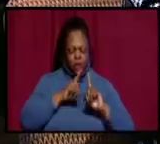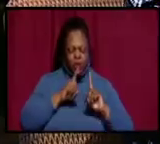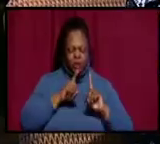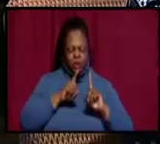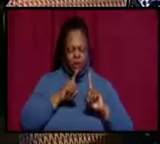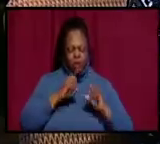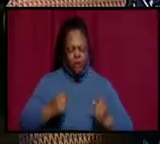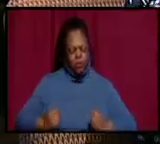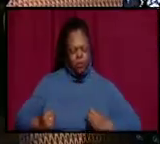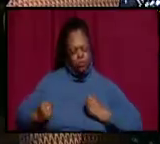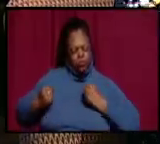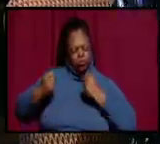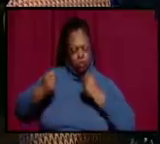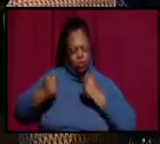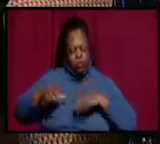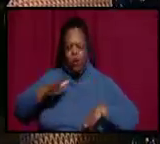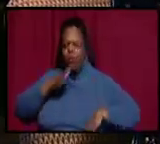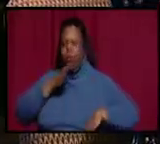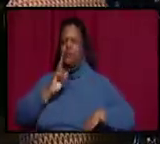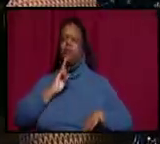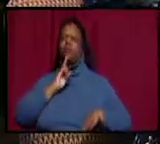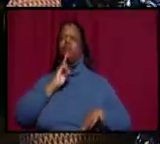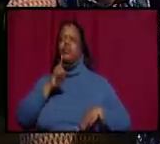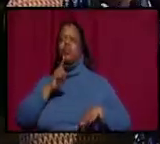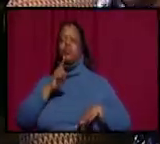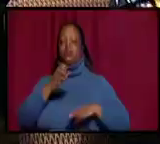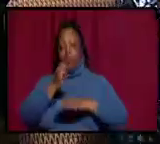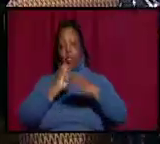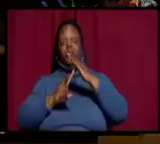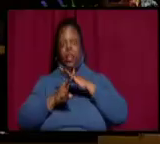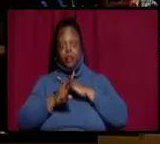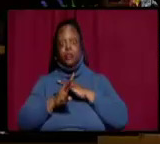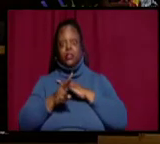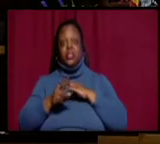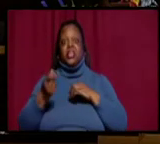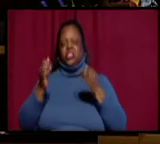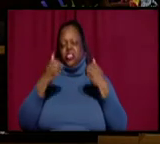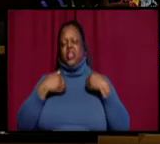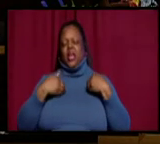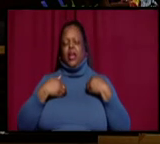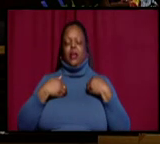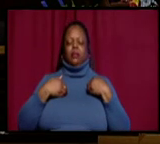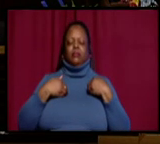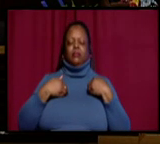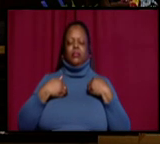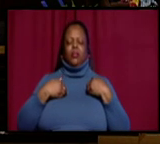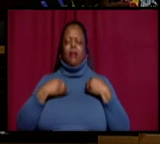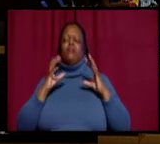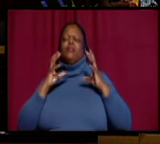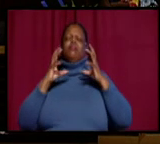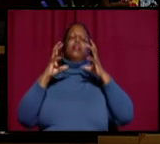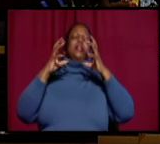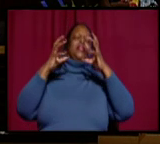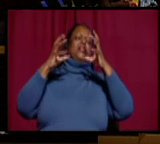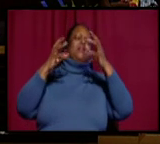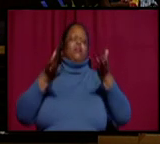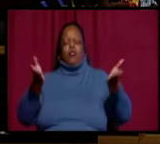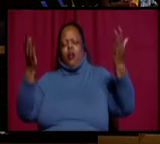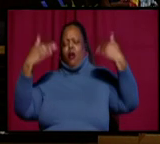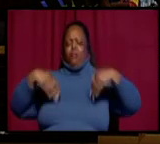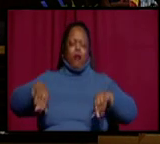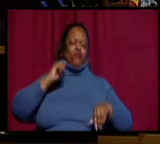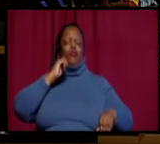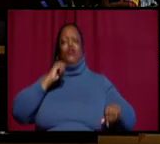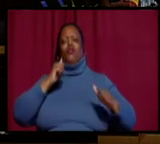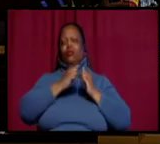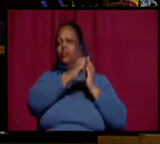a strength. You know, Mama was the evangelist. And so she had the boisterous, let's come on,